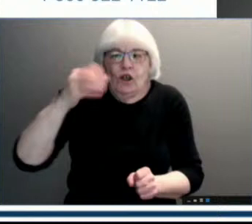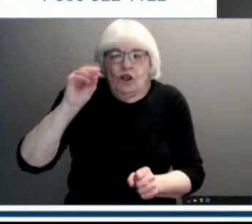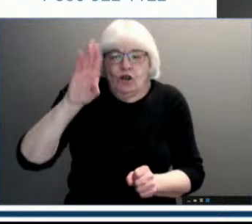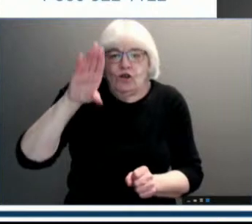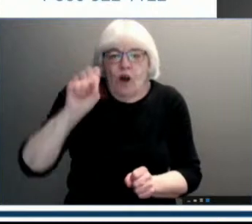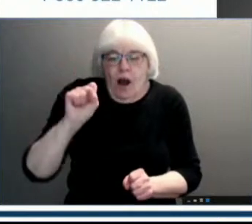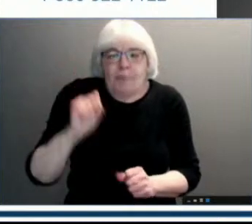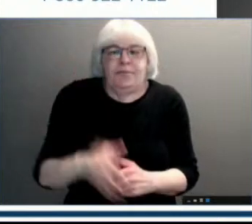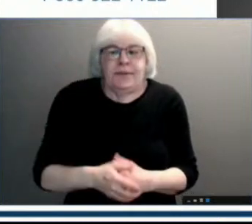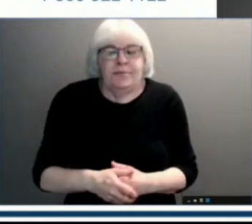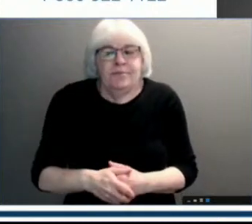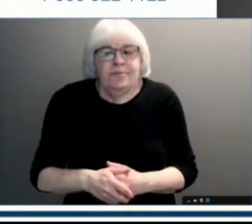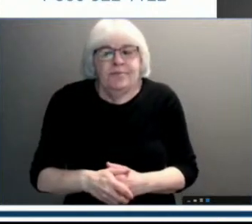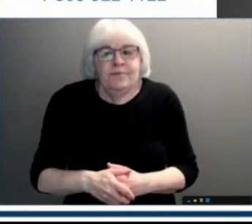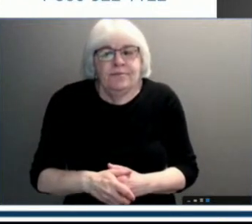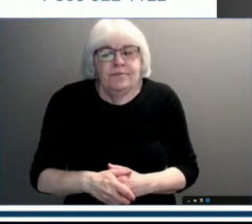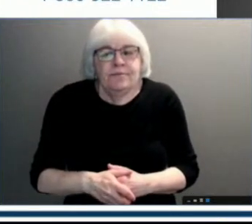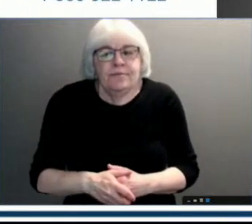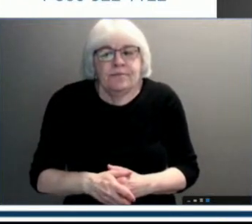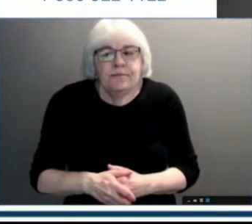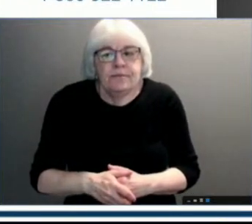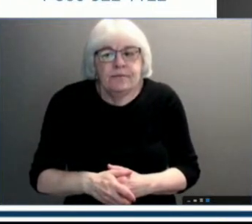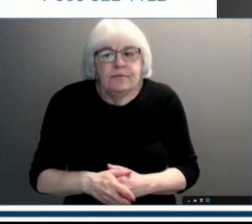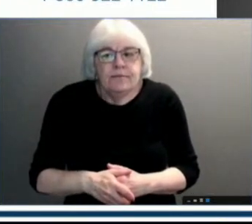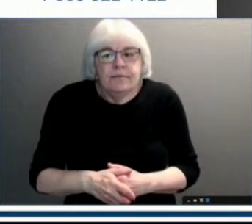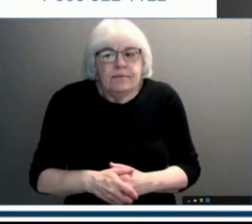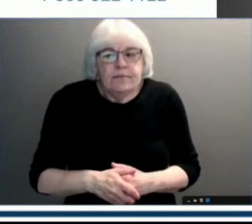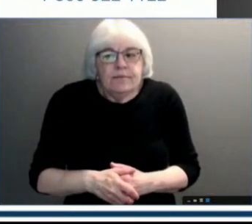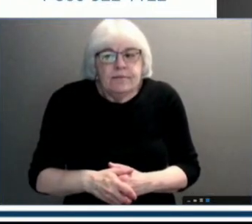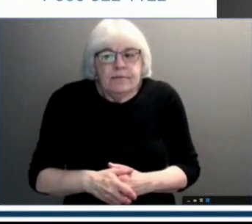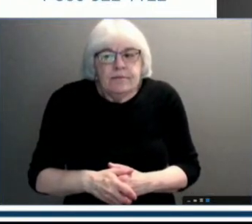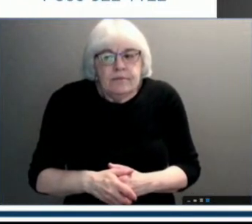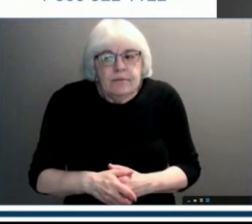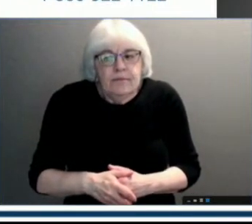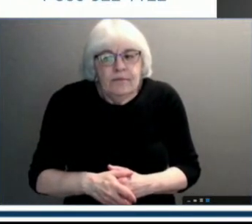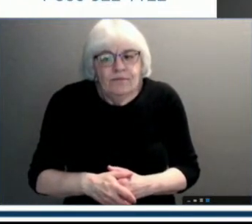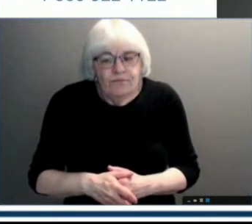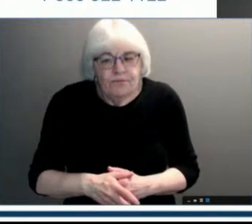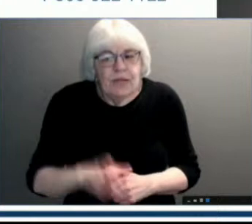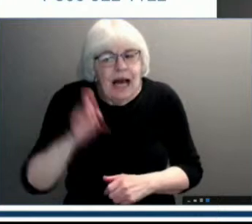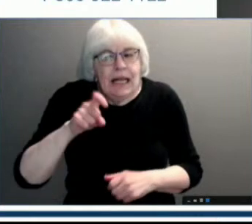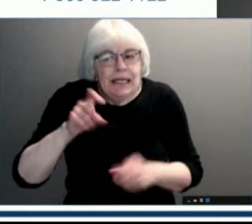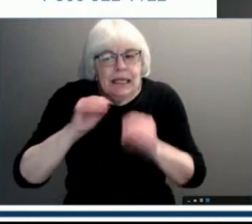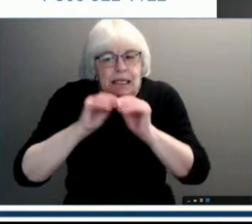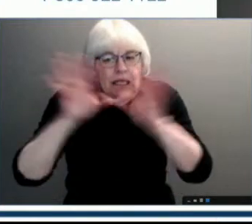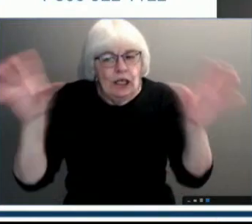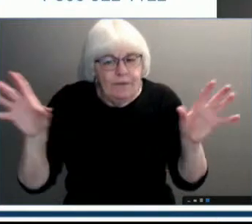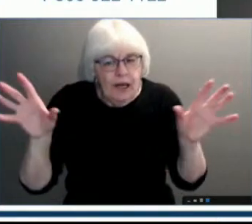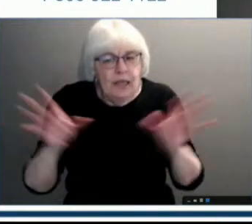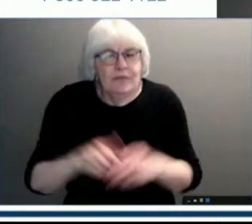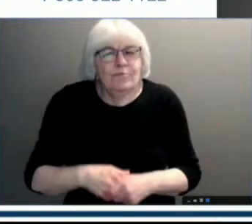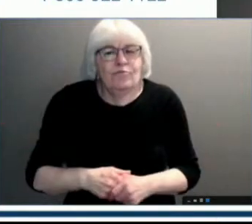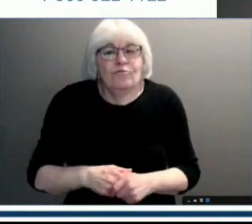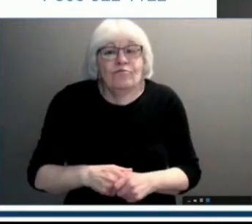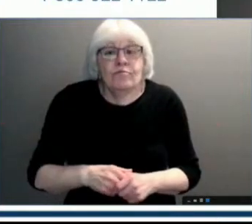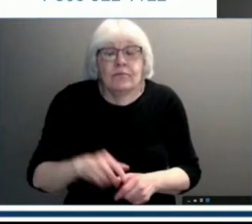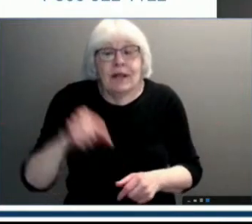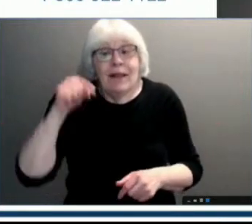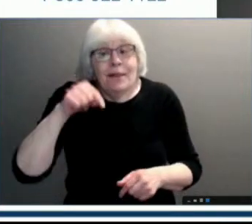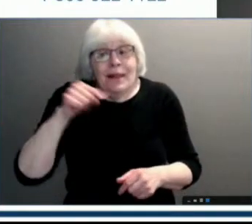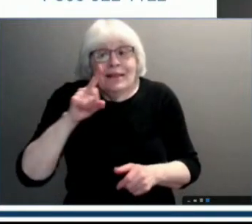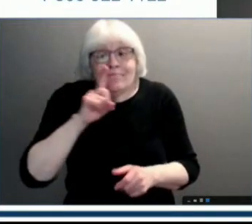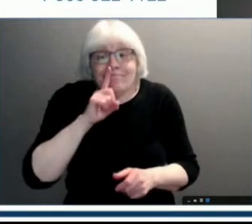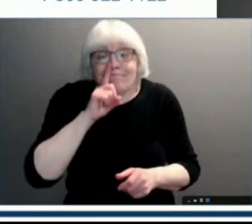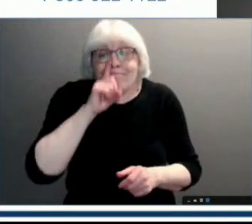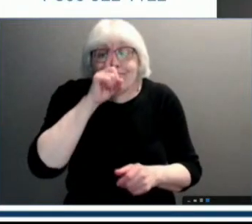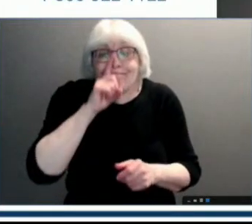I wrap up, I want to clarify in a couple of areas. The first is on reporting rapid test results. Earlier